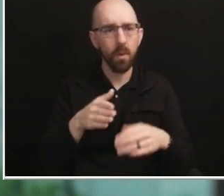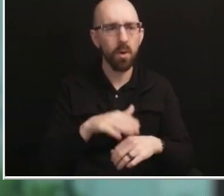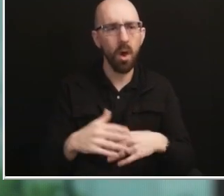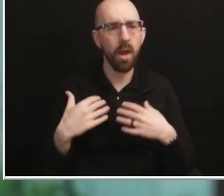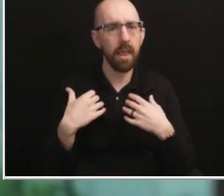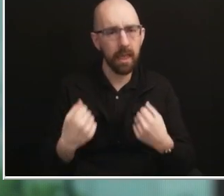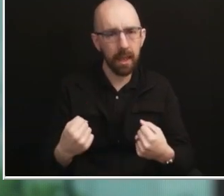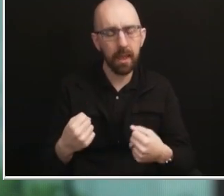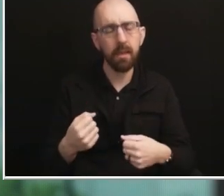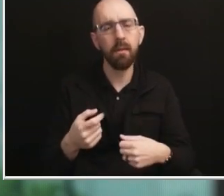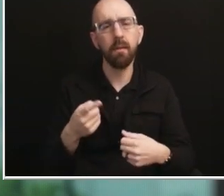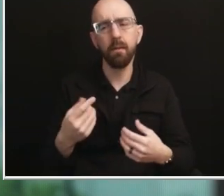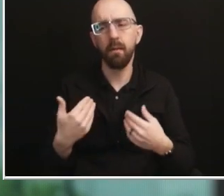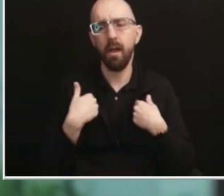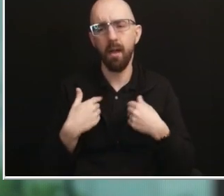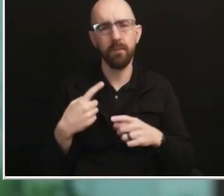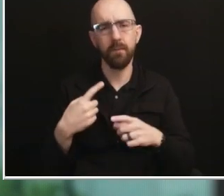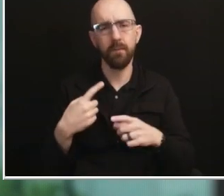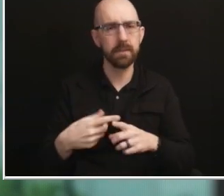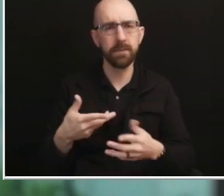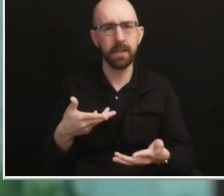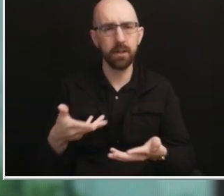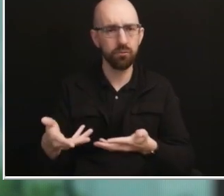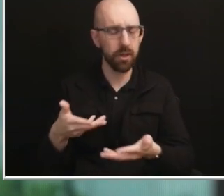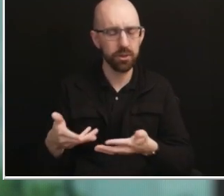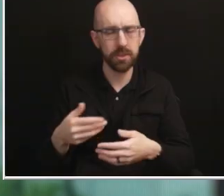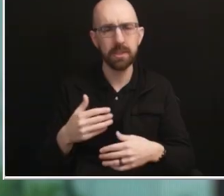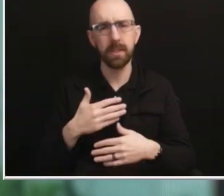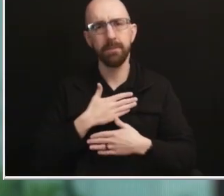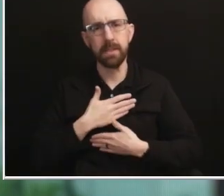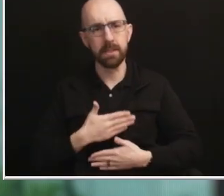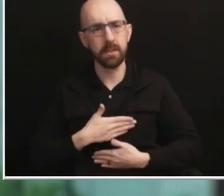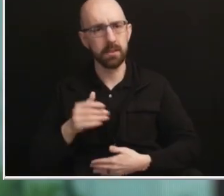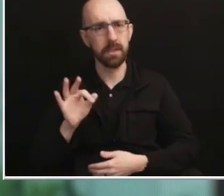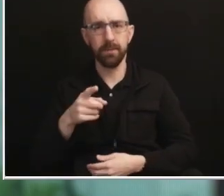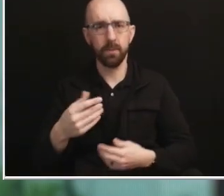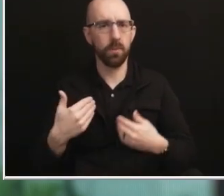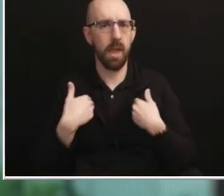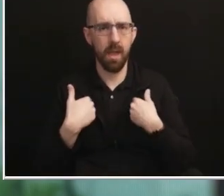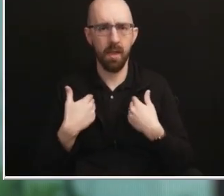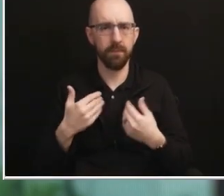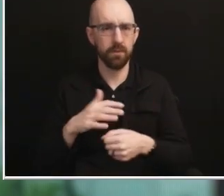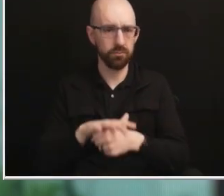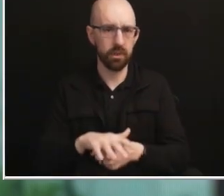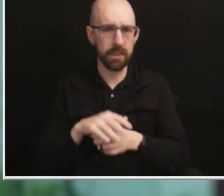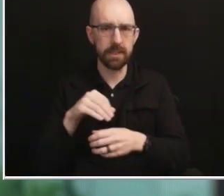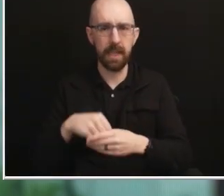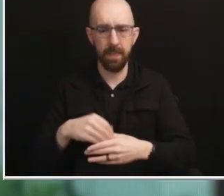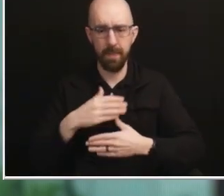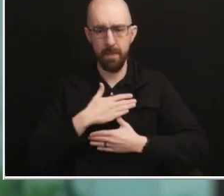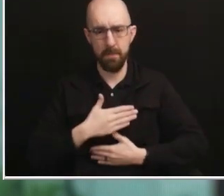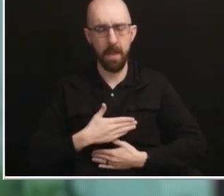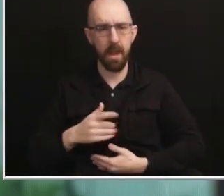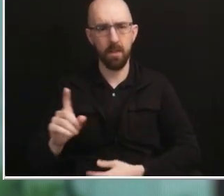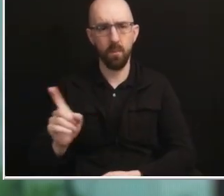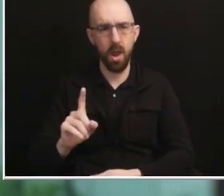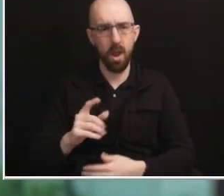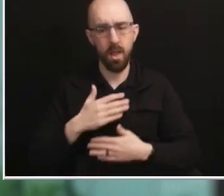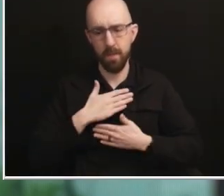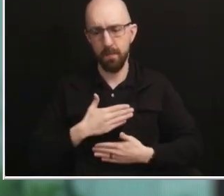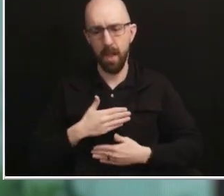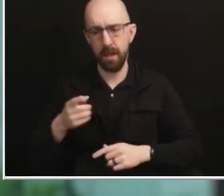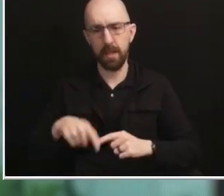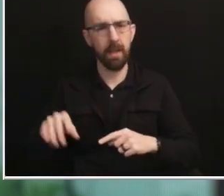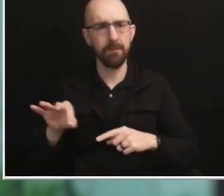have positive interactions, and physically, if you have stressors in your body where the body isn't able to function